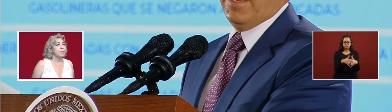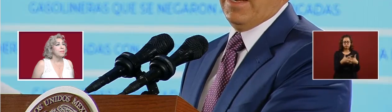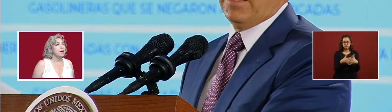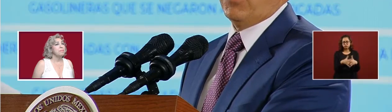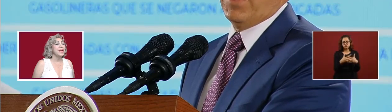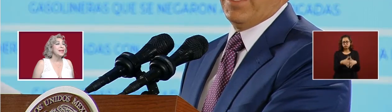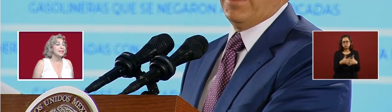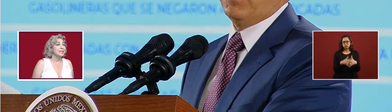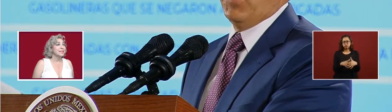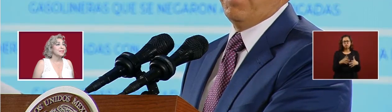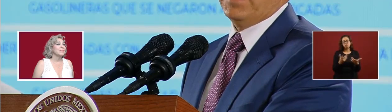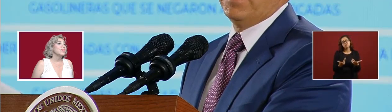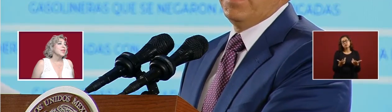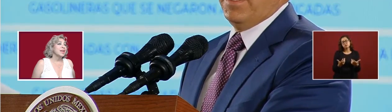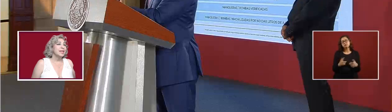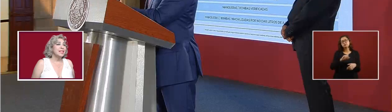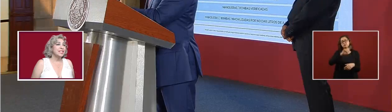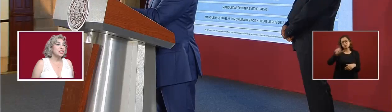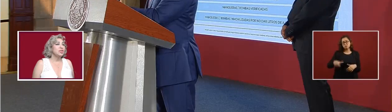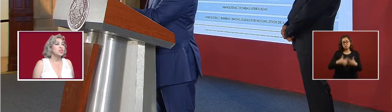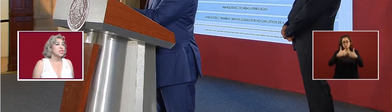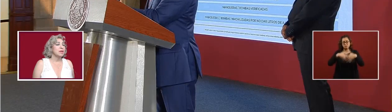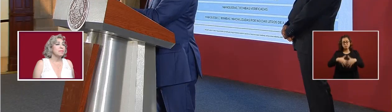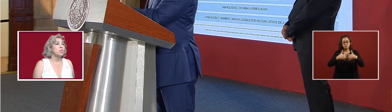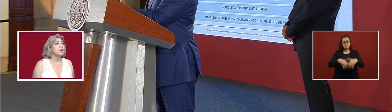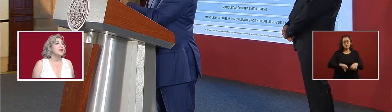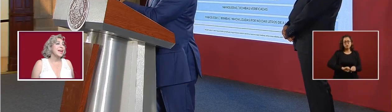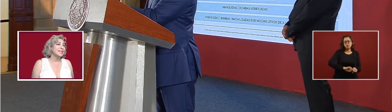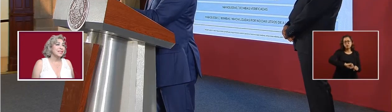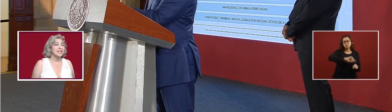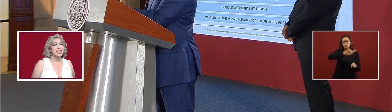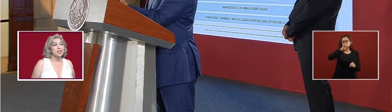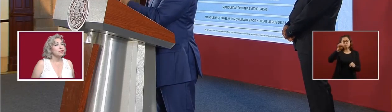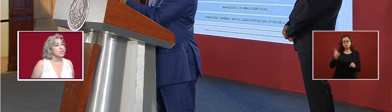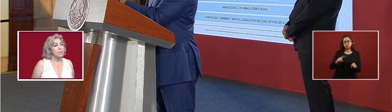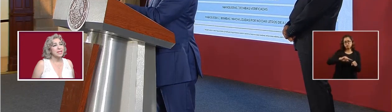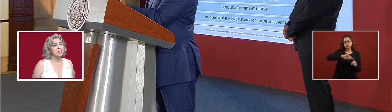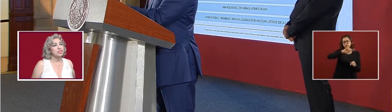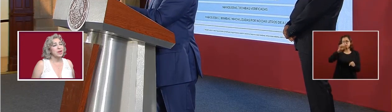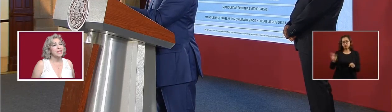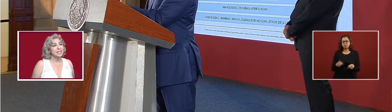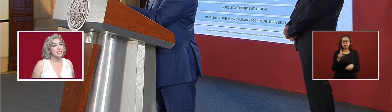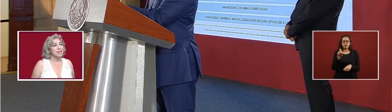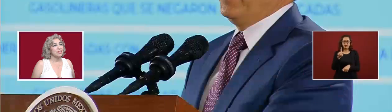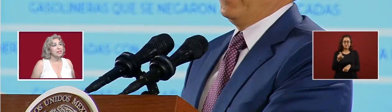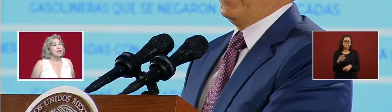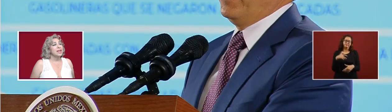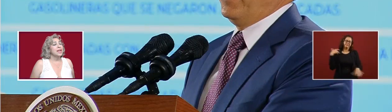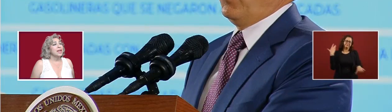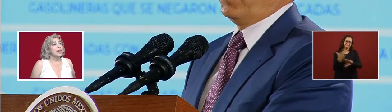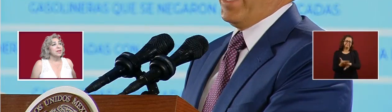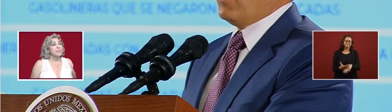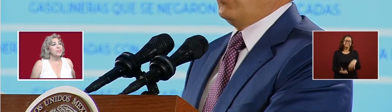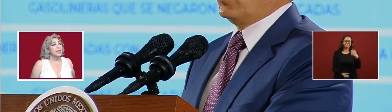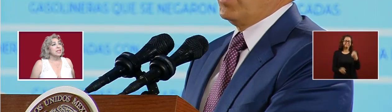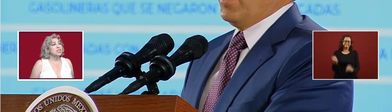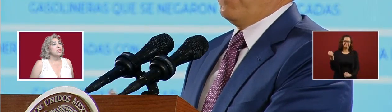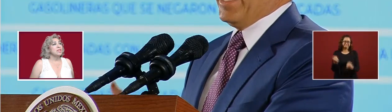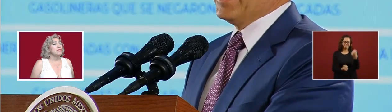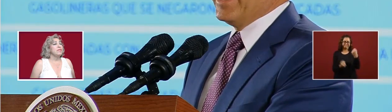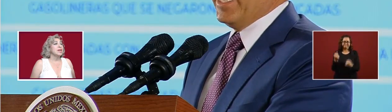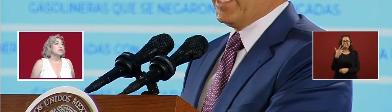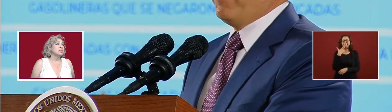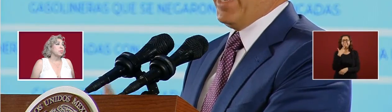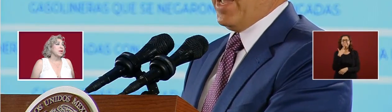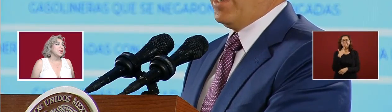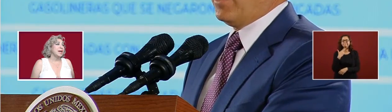lack of maintenance, that's usually more of an accident, not usually because they're trying to steal. So